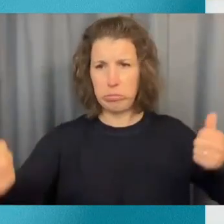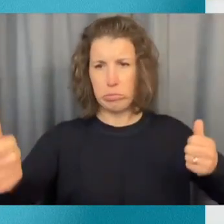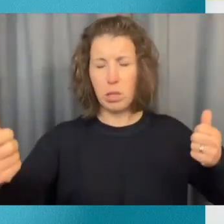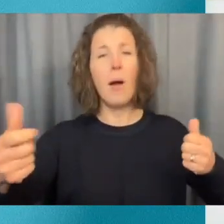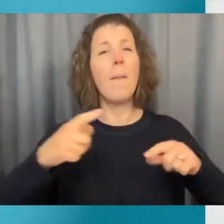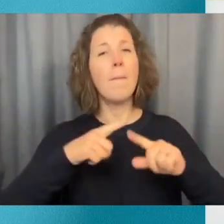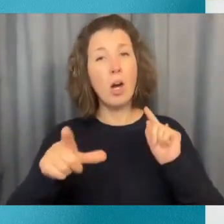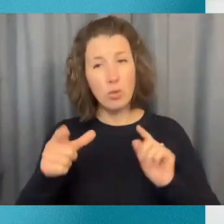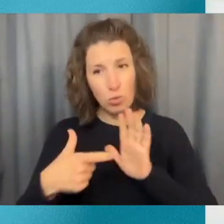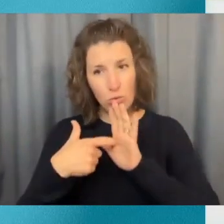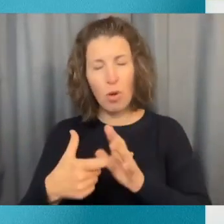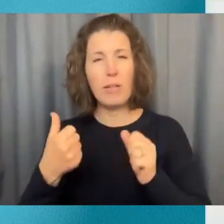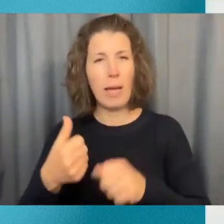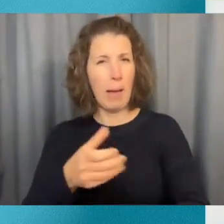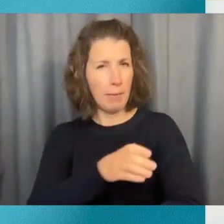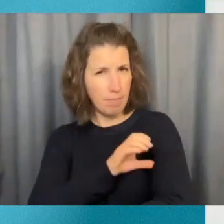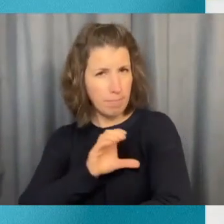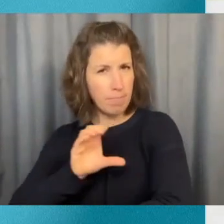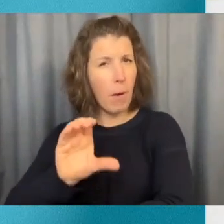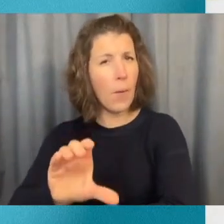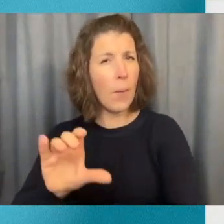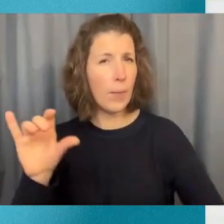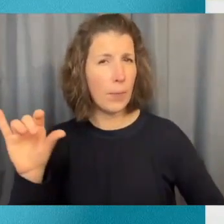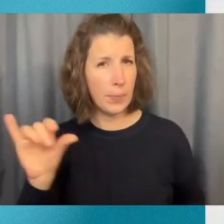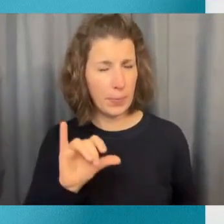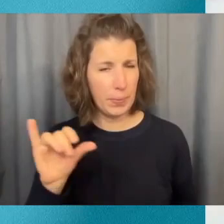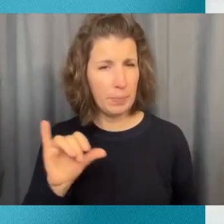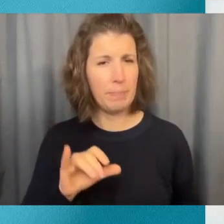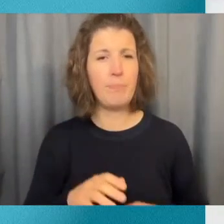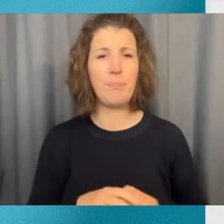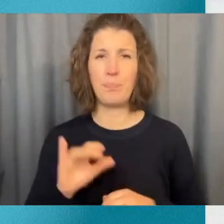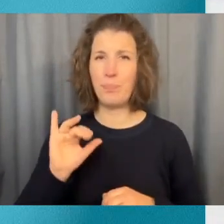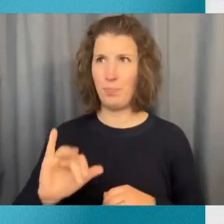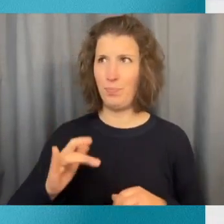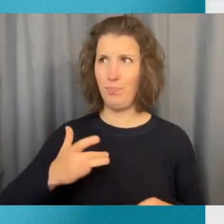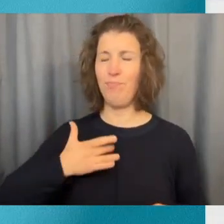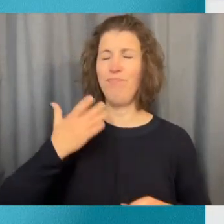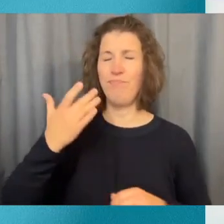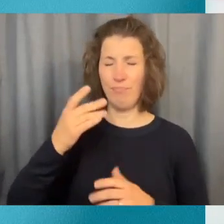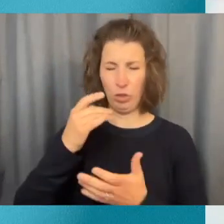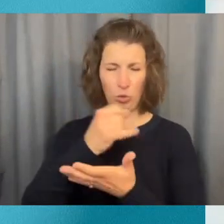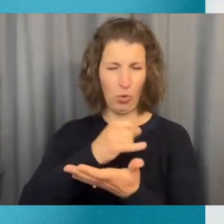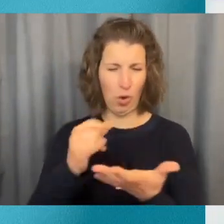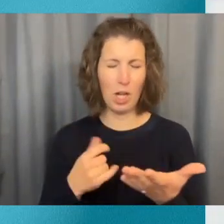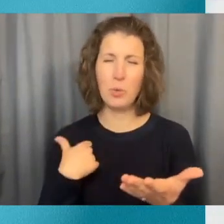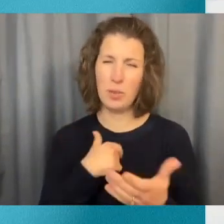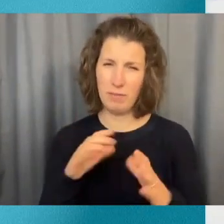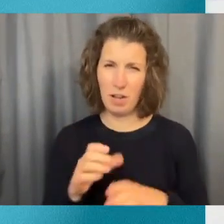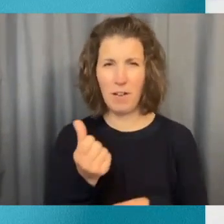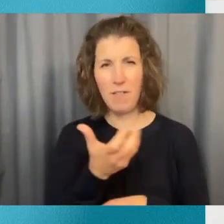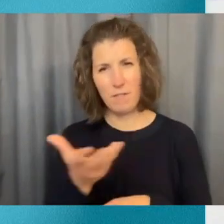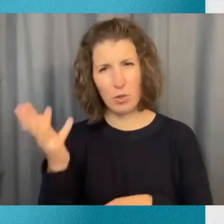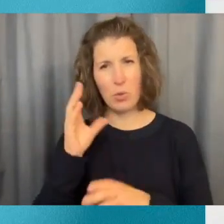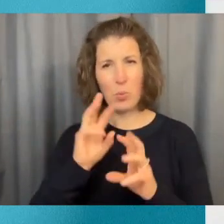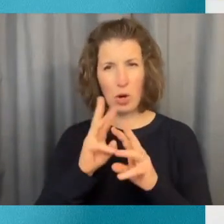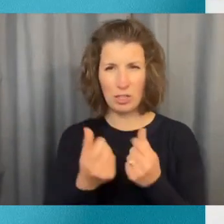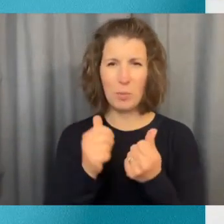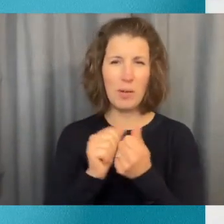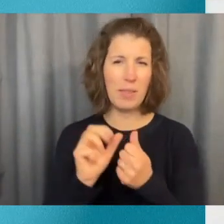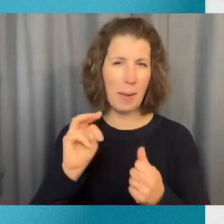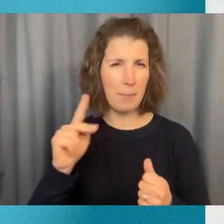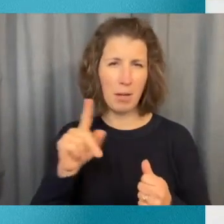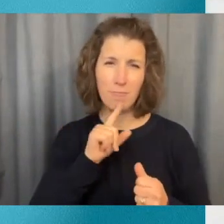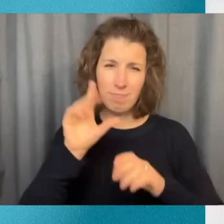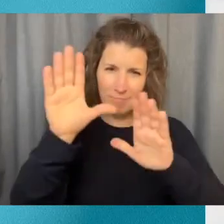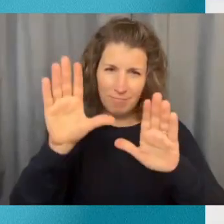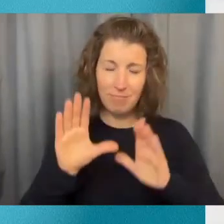could be empowering. And so the whole notion of drawing, and we've done a couple workshops with MK, they've been fantastic, but the